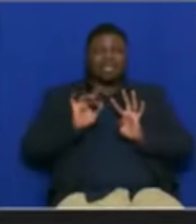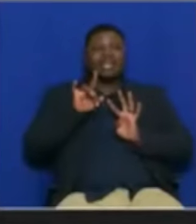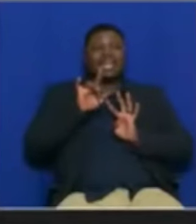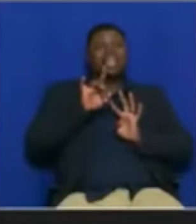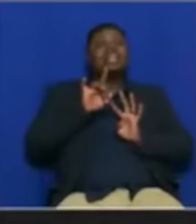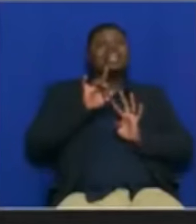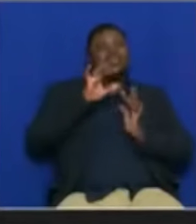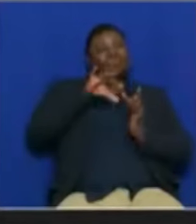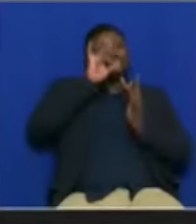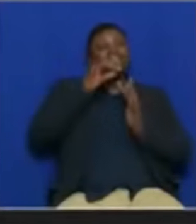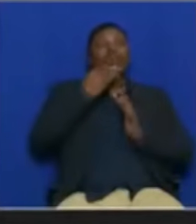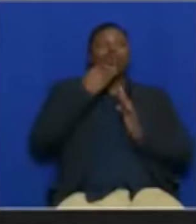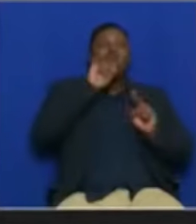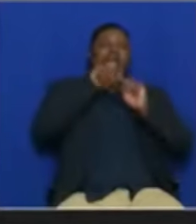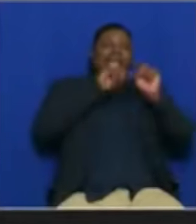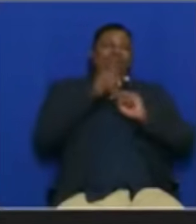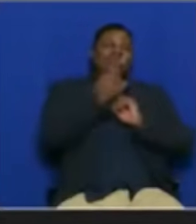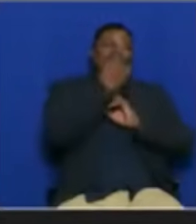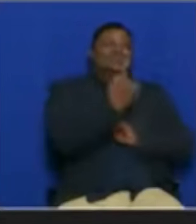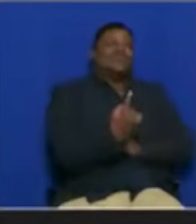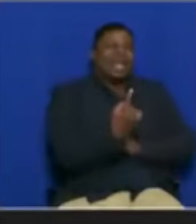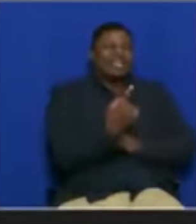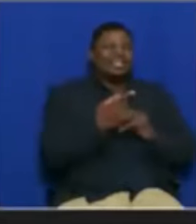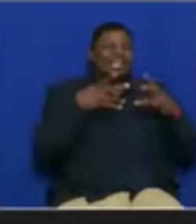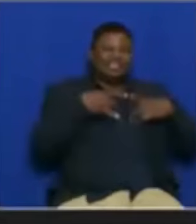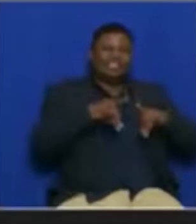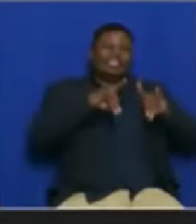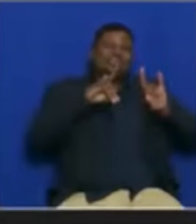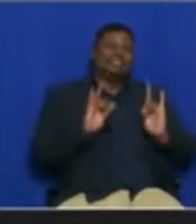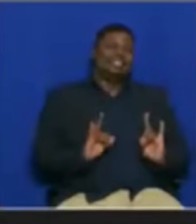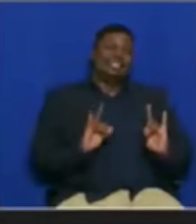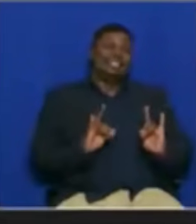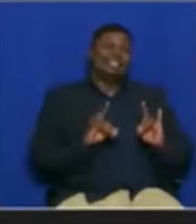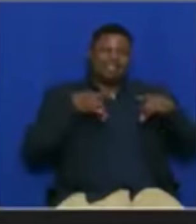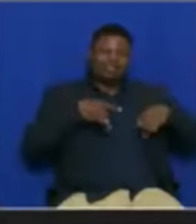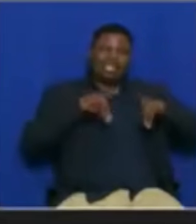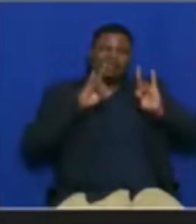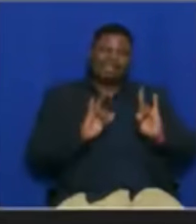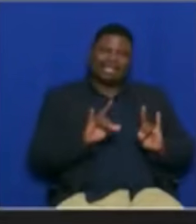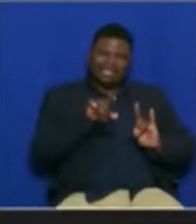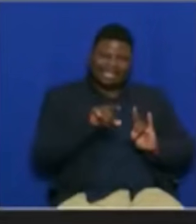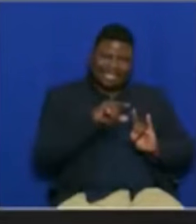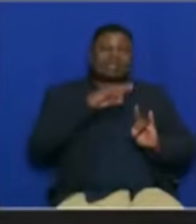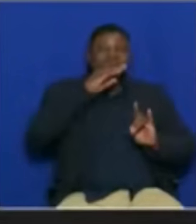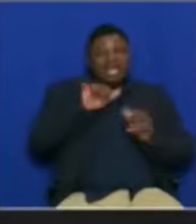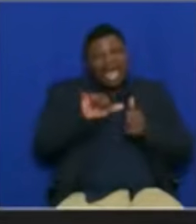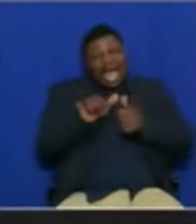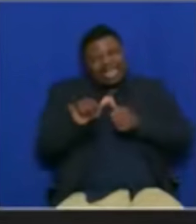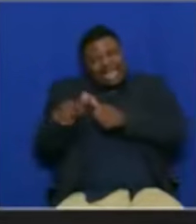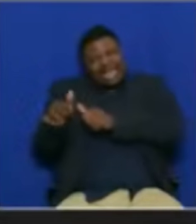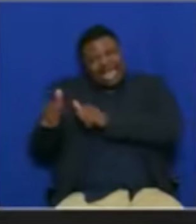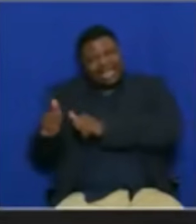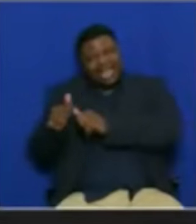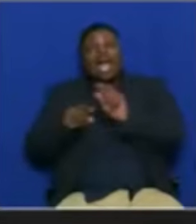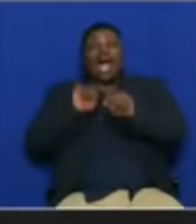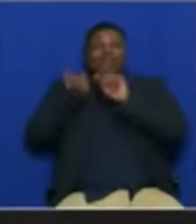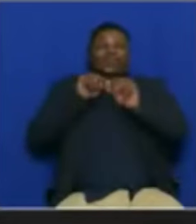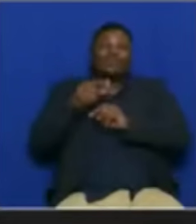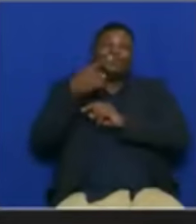accused one as the chairperson, and the other panel members were accused 2, 3, 4, and 5. You see that? Correct. That is